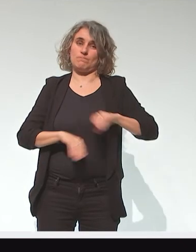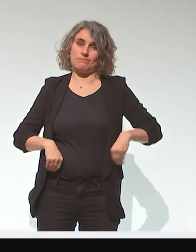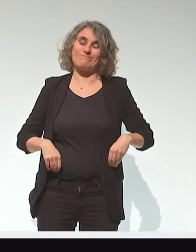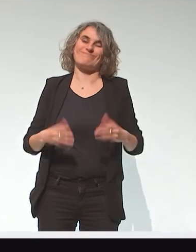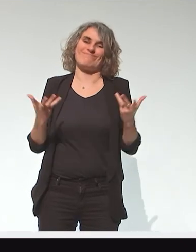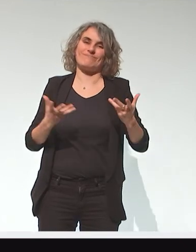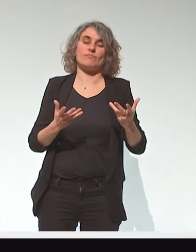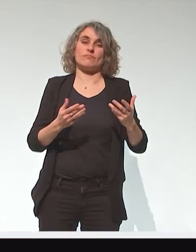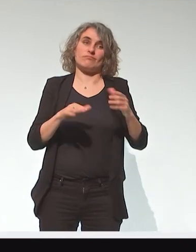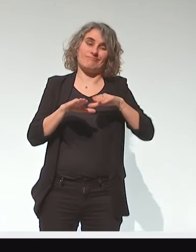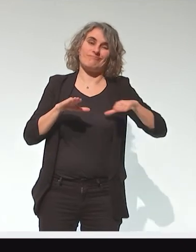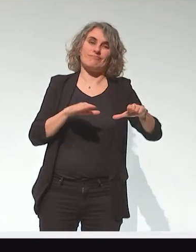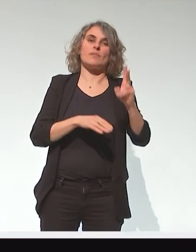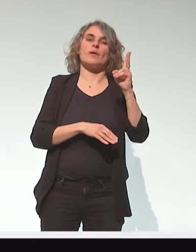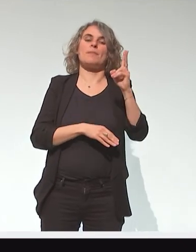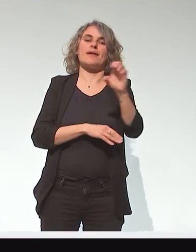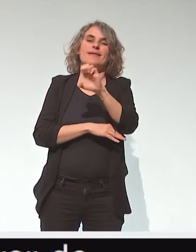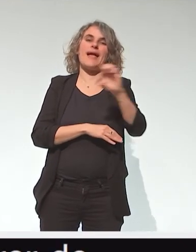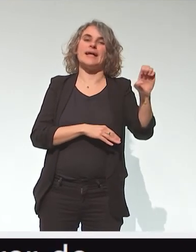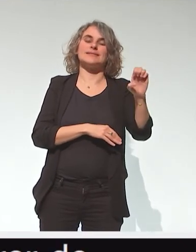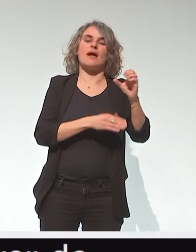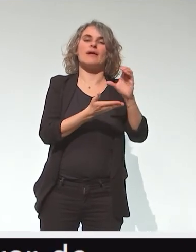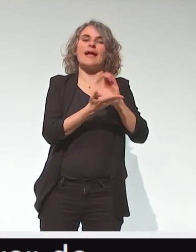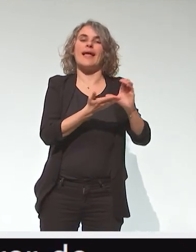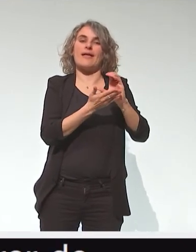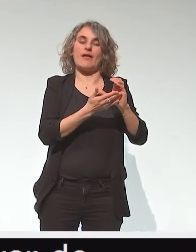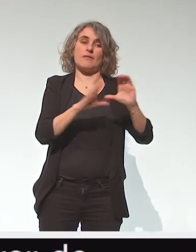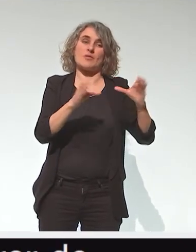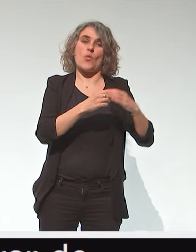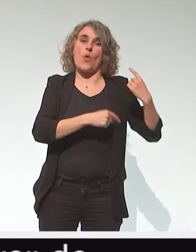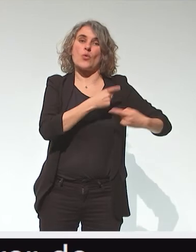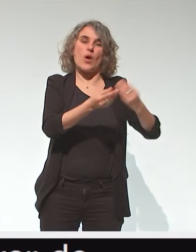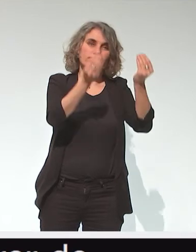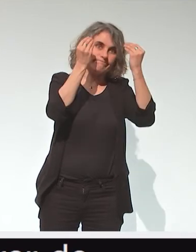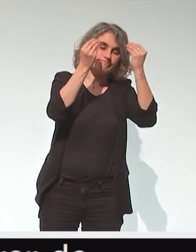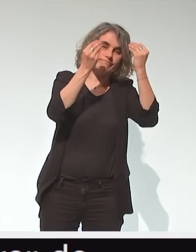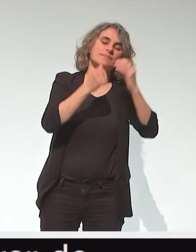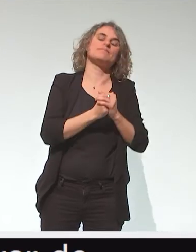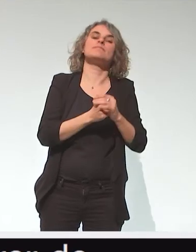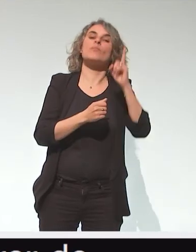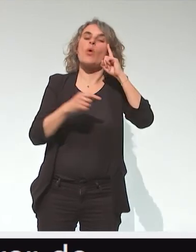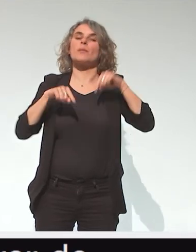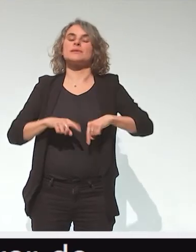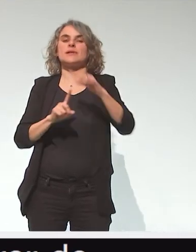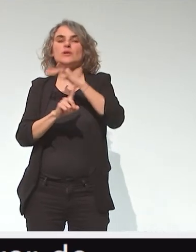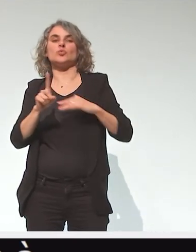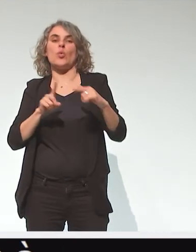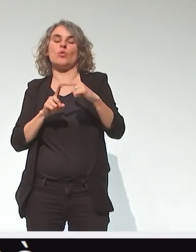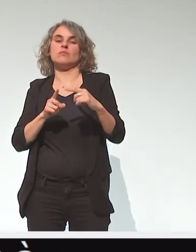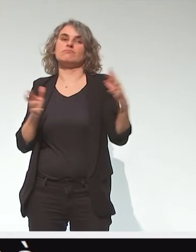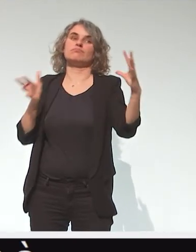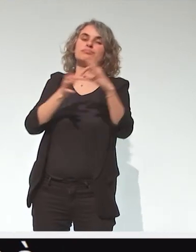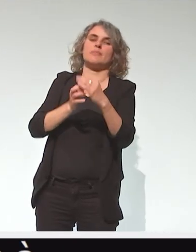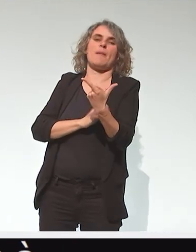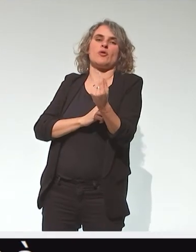And I also follow a training course at a university, Paris Est Créteil.